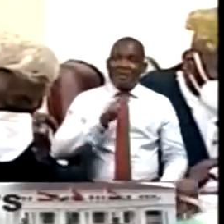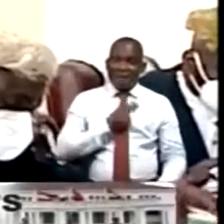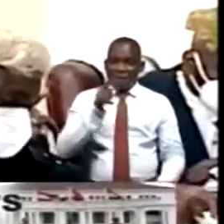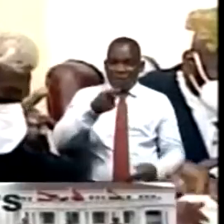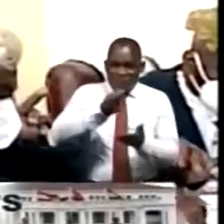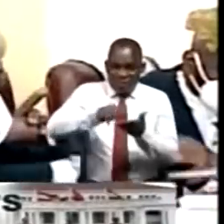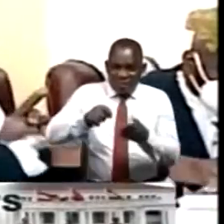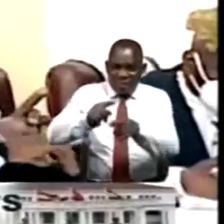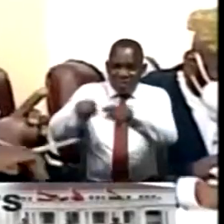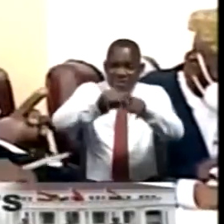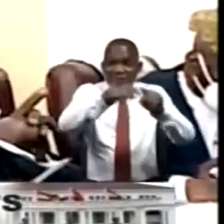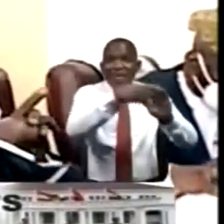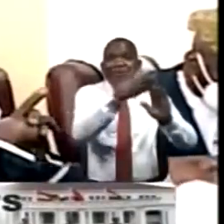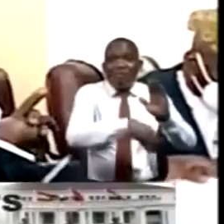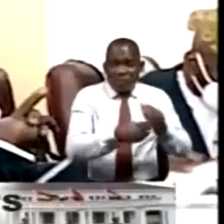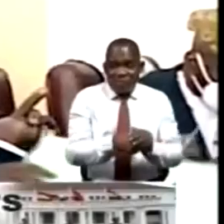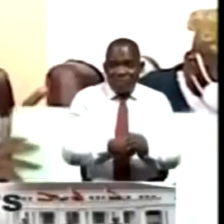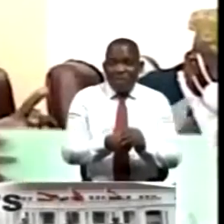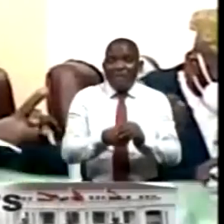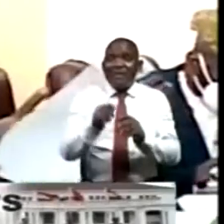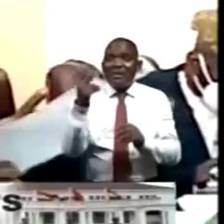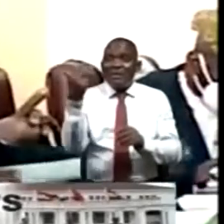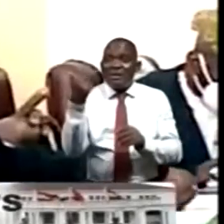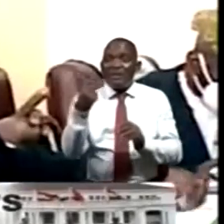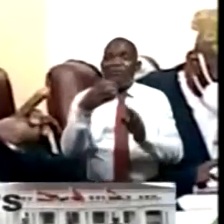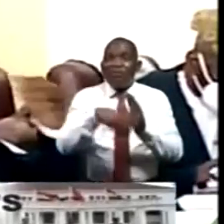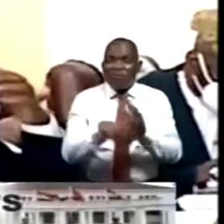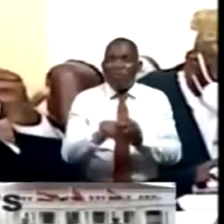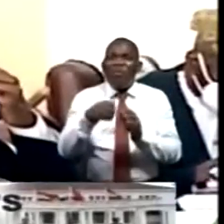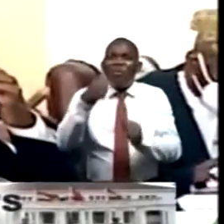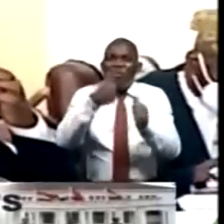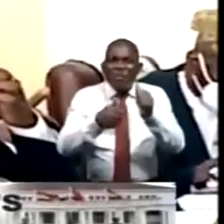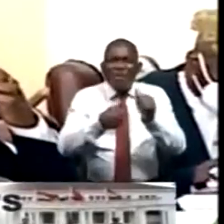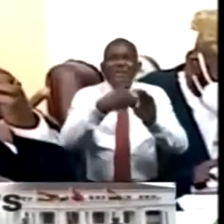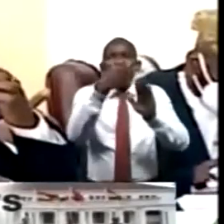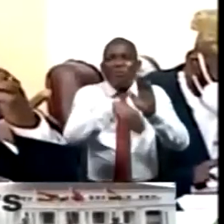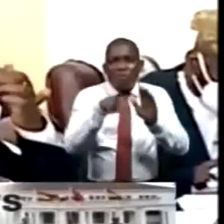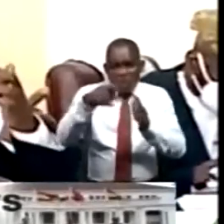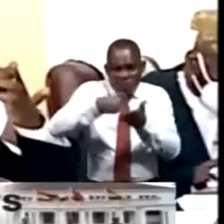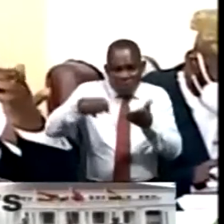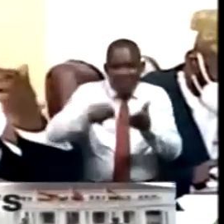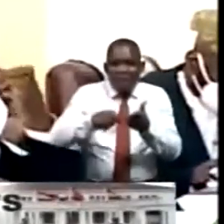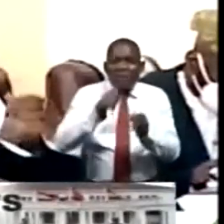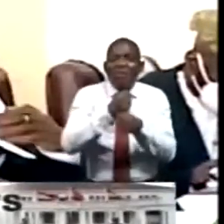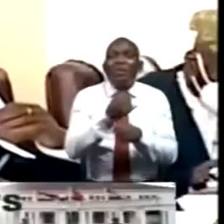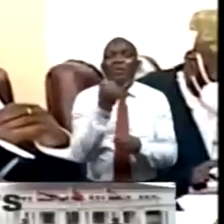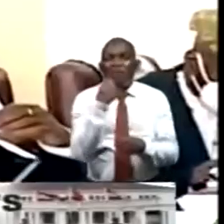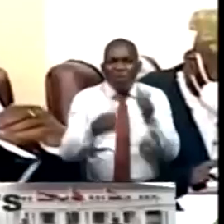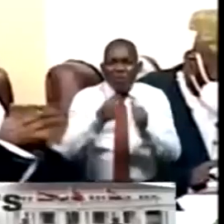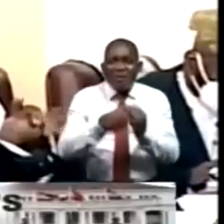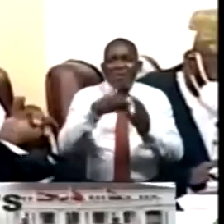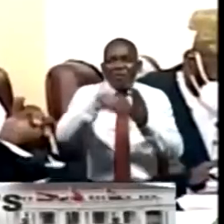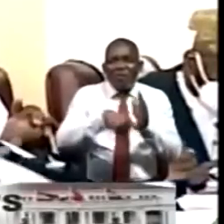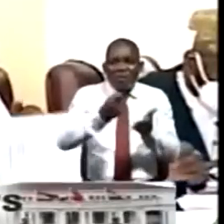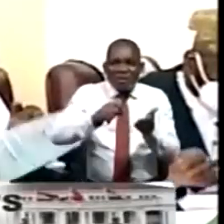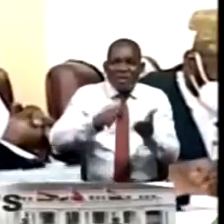quite a number of forms, 13. Tell this court, which ones did you sign making mistakes, and which ones